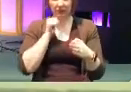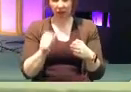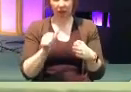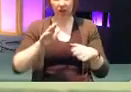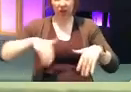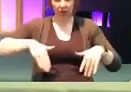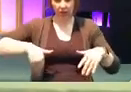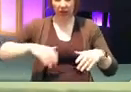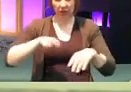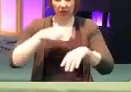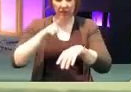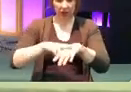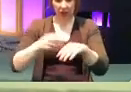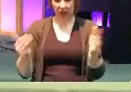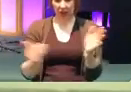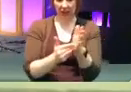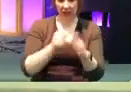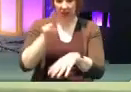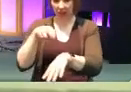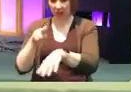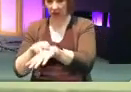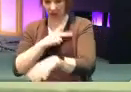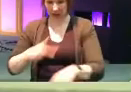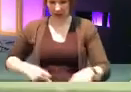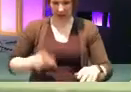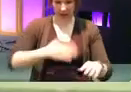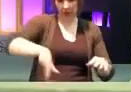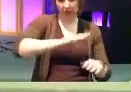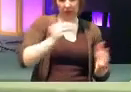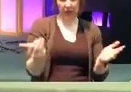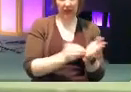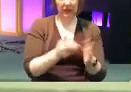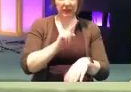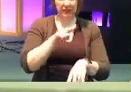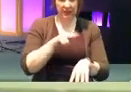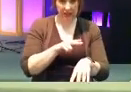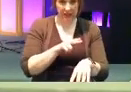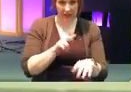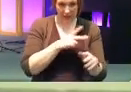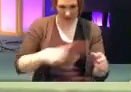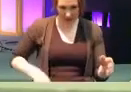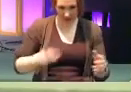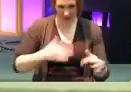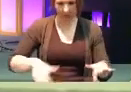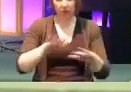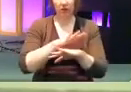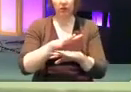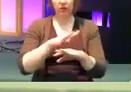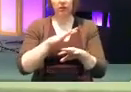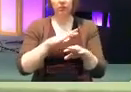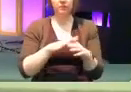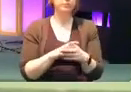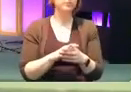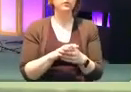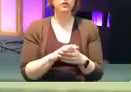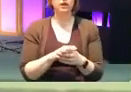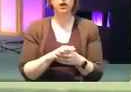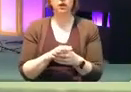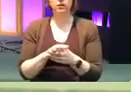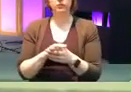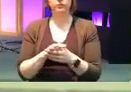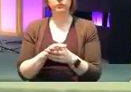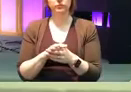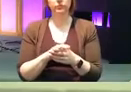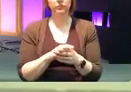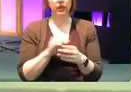nation, and kingdom against kingdom. There will be famines and earthquakes in various places. All these are but the beginning of birth